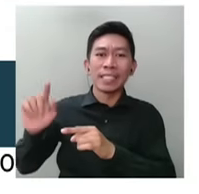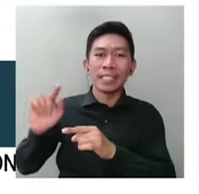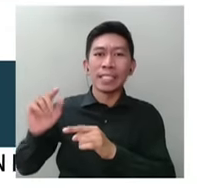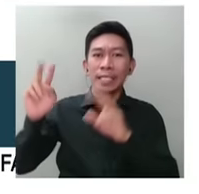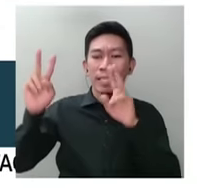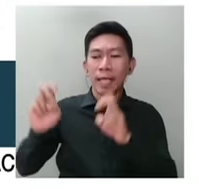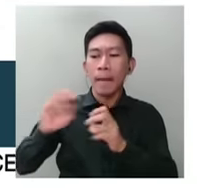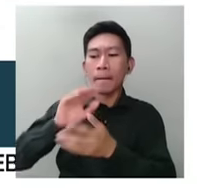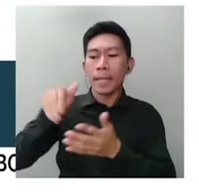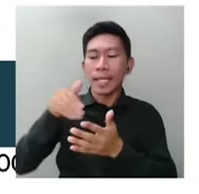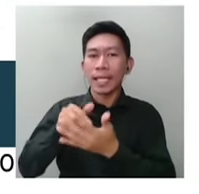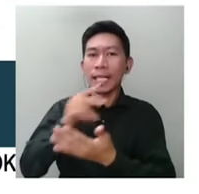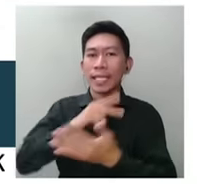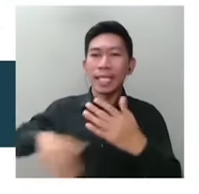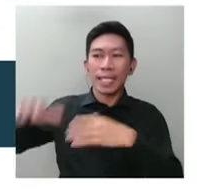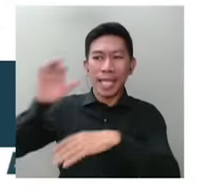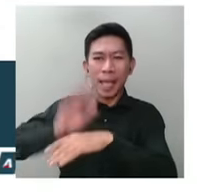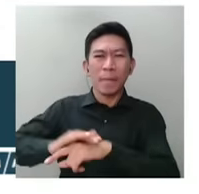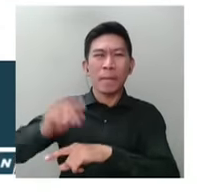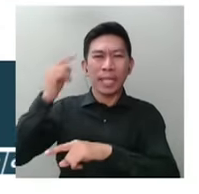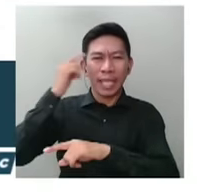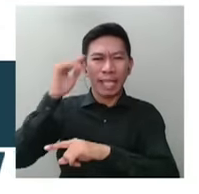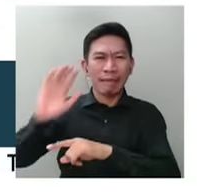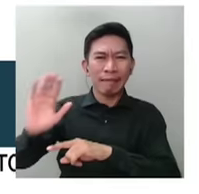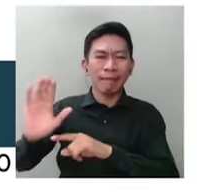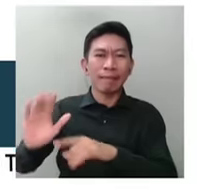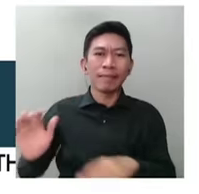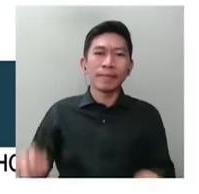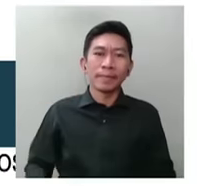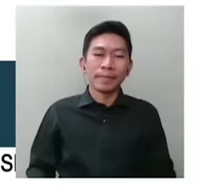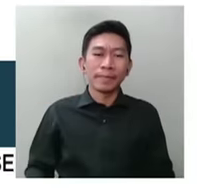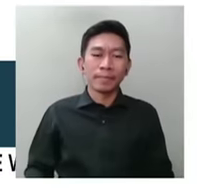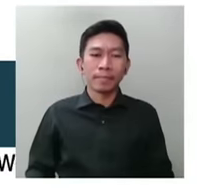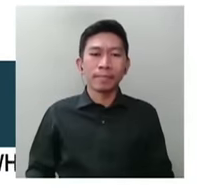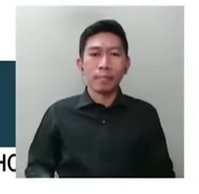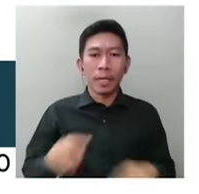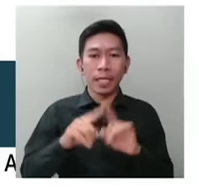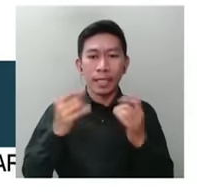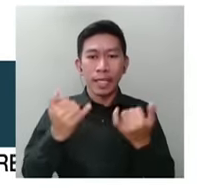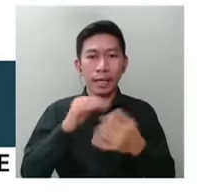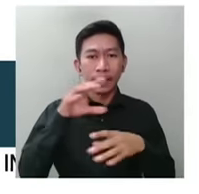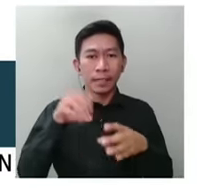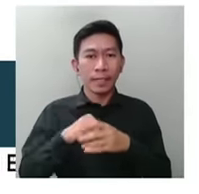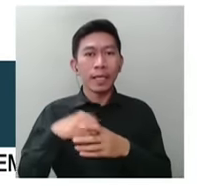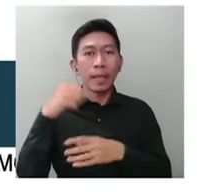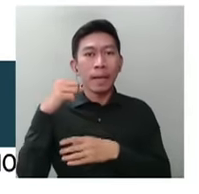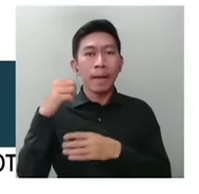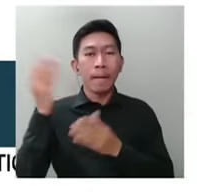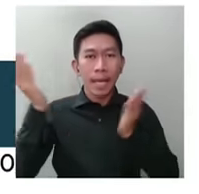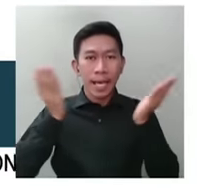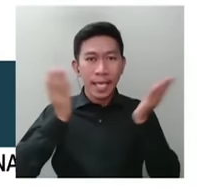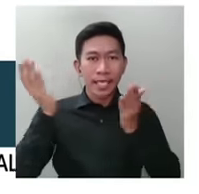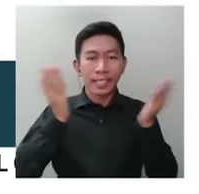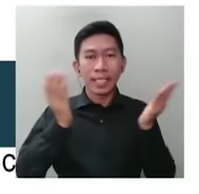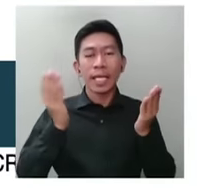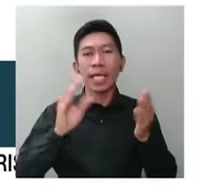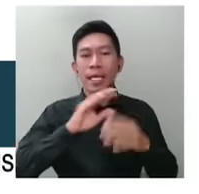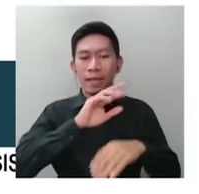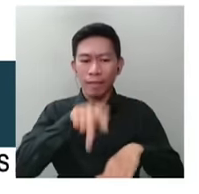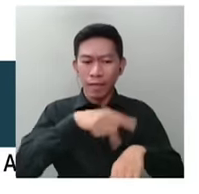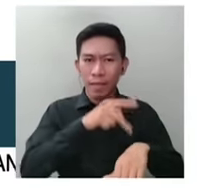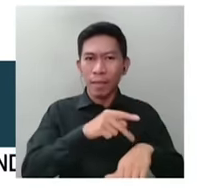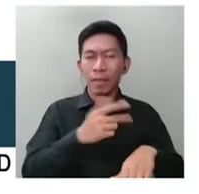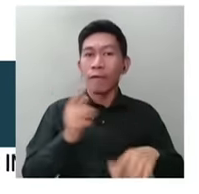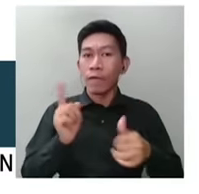Kingdom mentality. Mm. But you have now Malaysia and also the Philippines. Let me go to Malaysia first, rejecting that claim